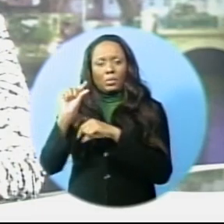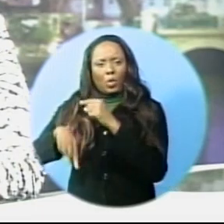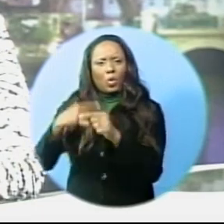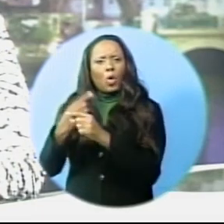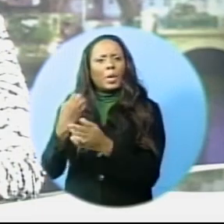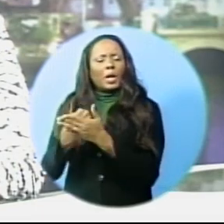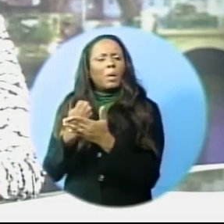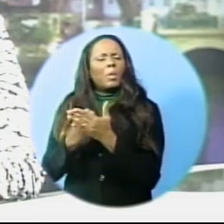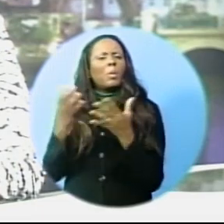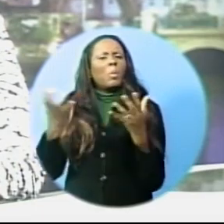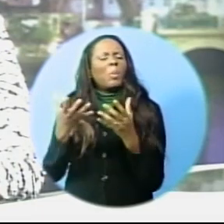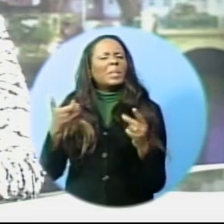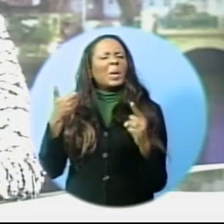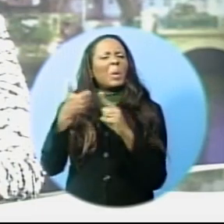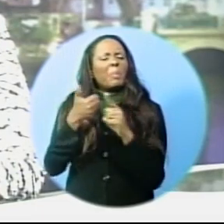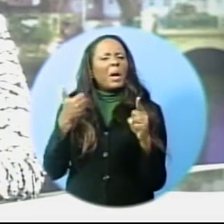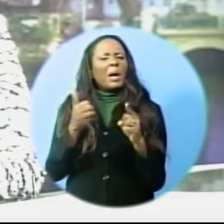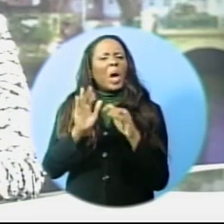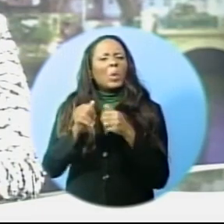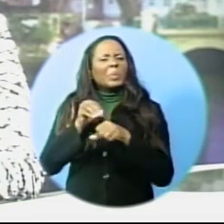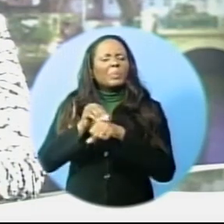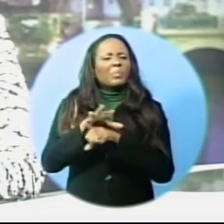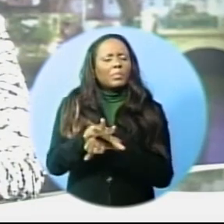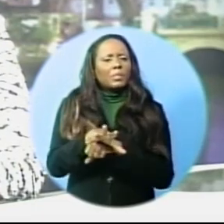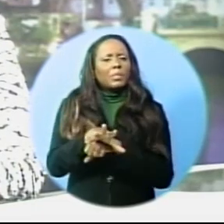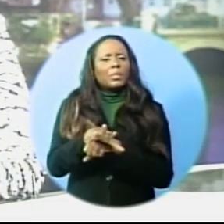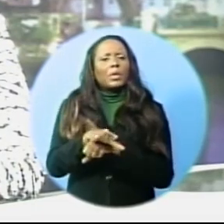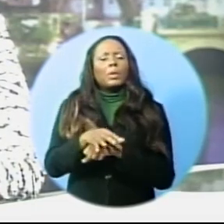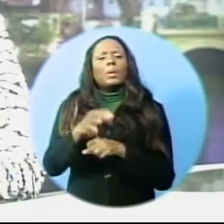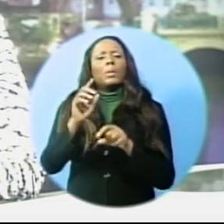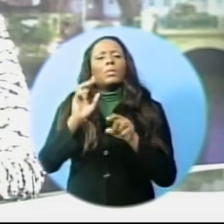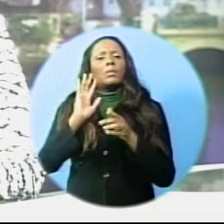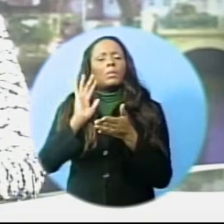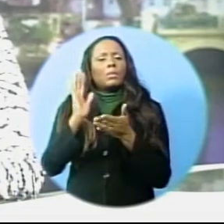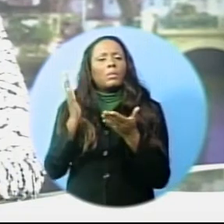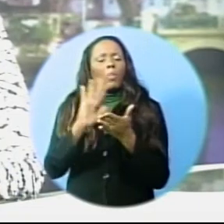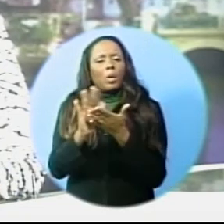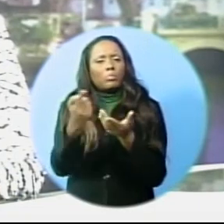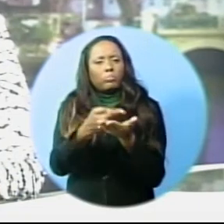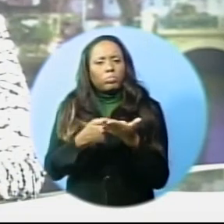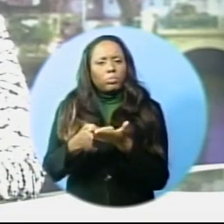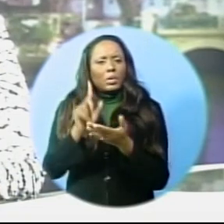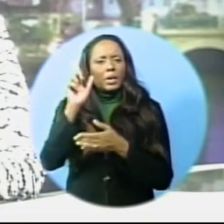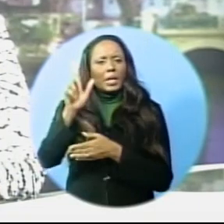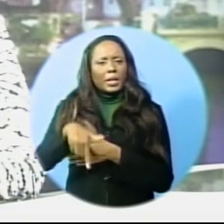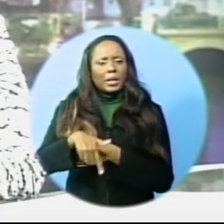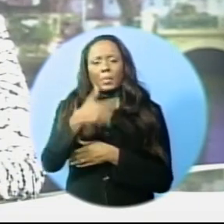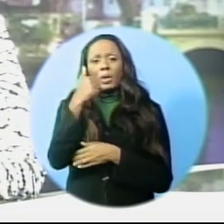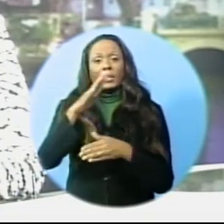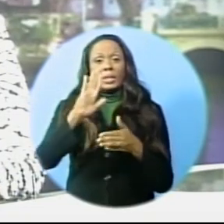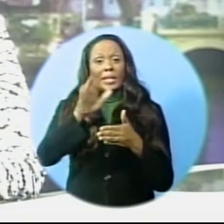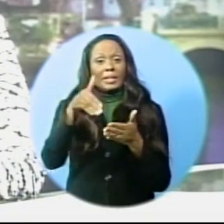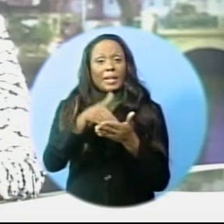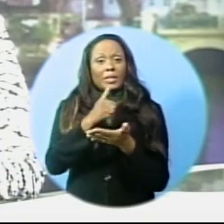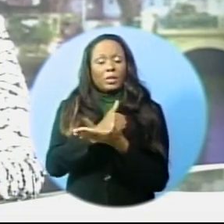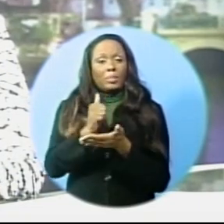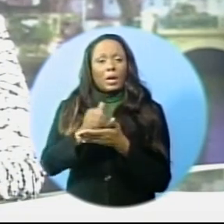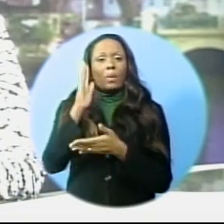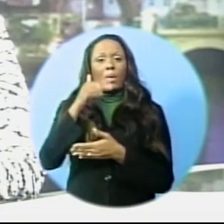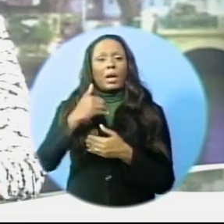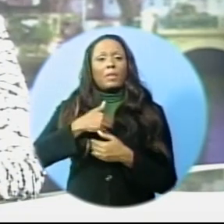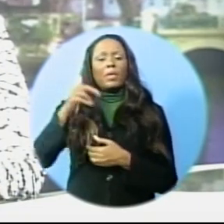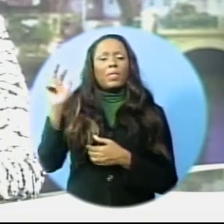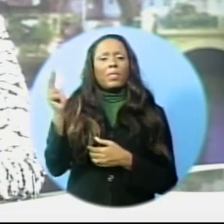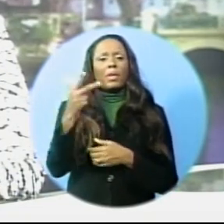the Caribbean region will come under the microscope later this evening. That's when the Central Bank of Barbados will host the 3rd Caribbean